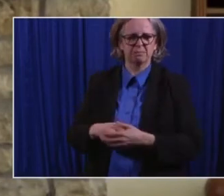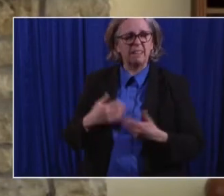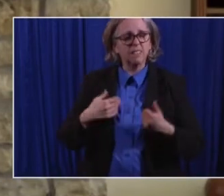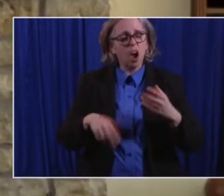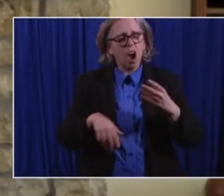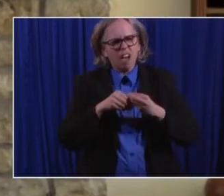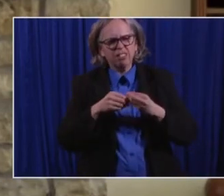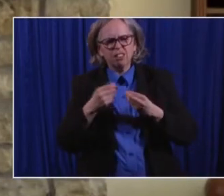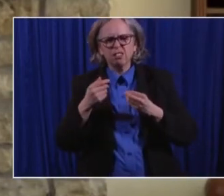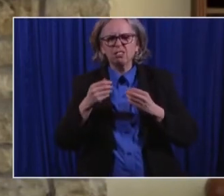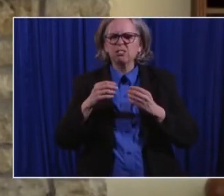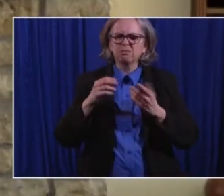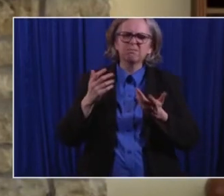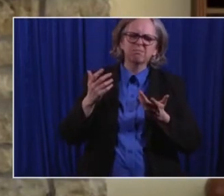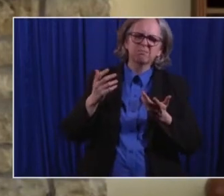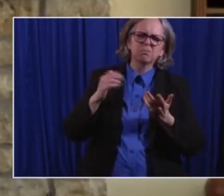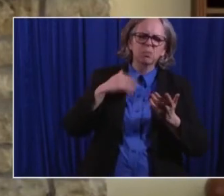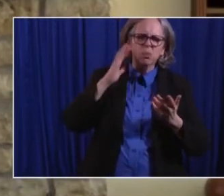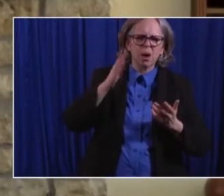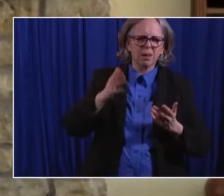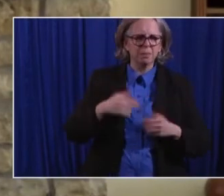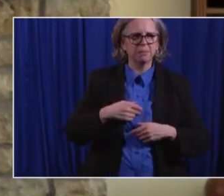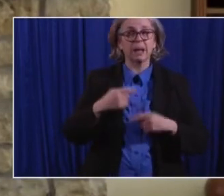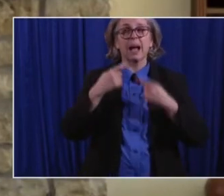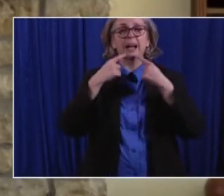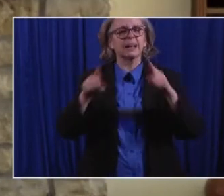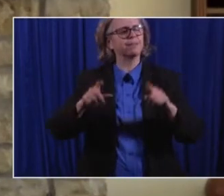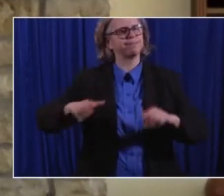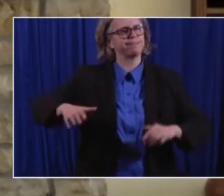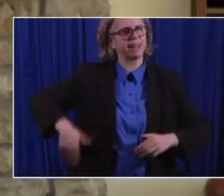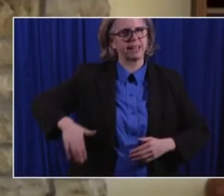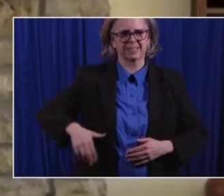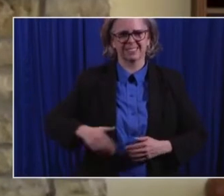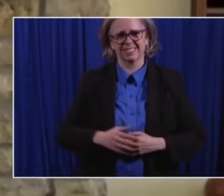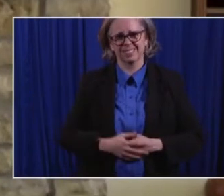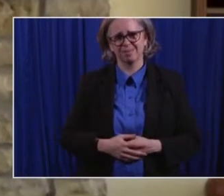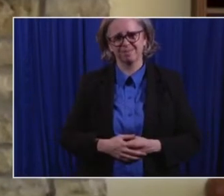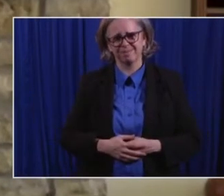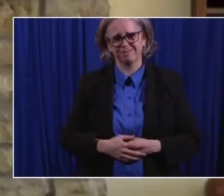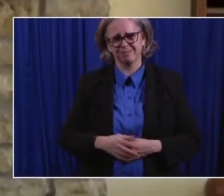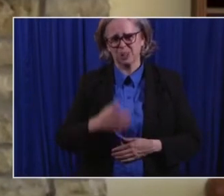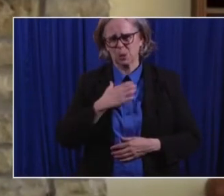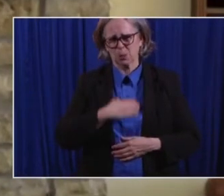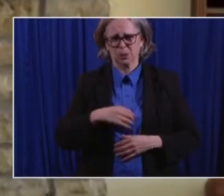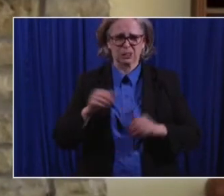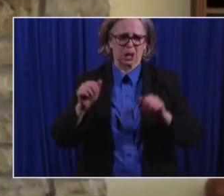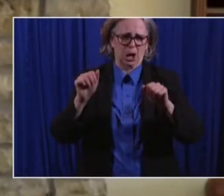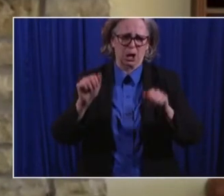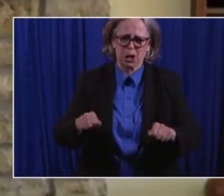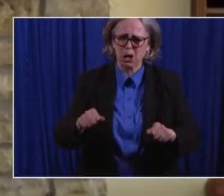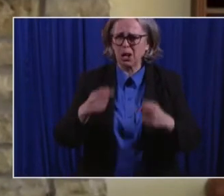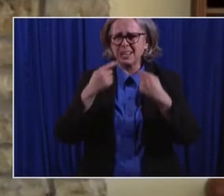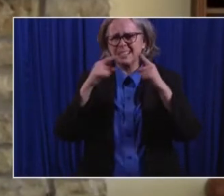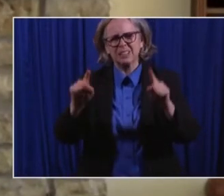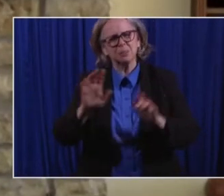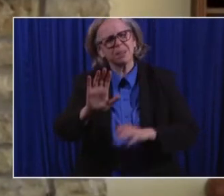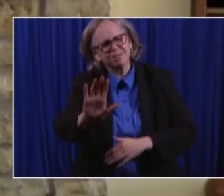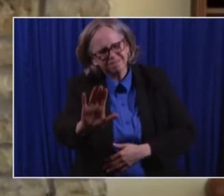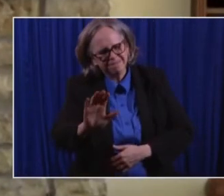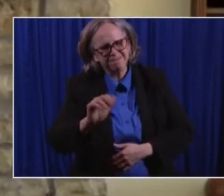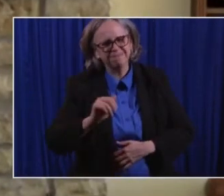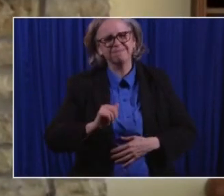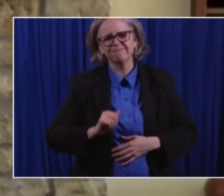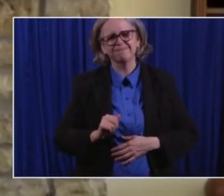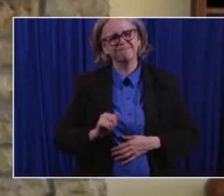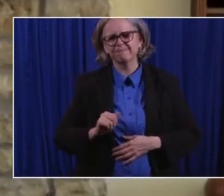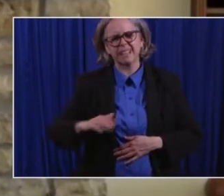well. But we're not ready to announce that yet. I wish we were, but we're really not. We've got a few more weeks,